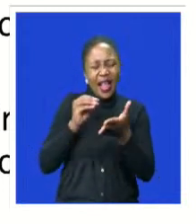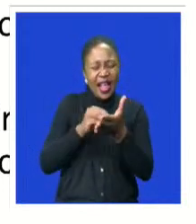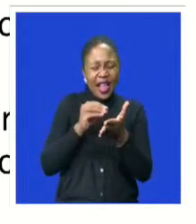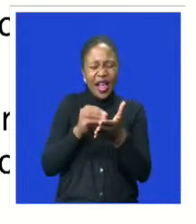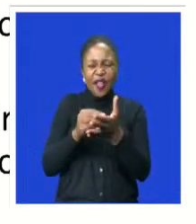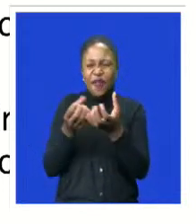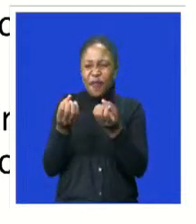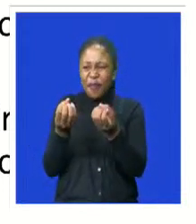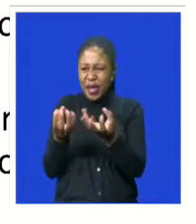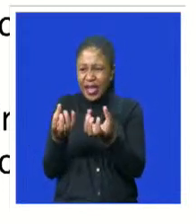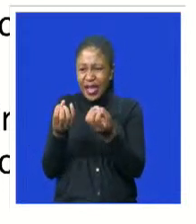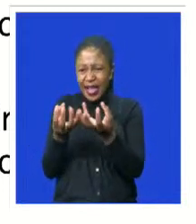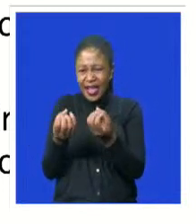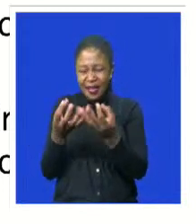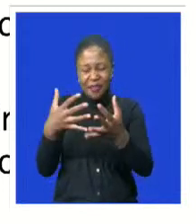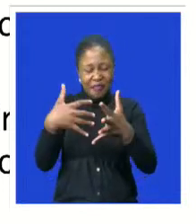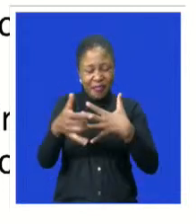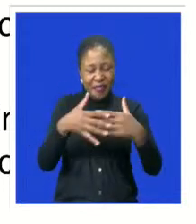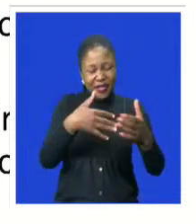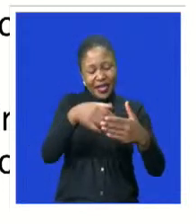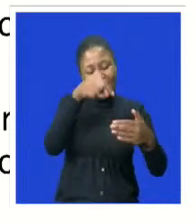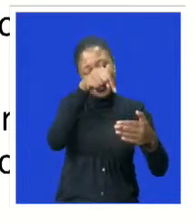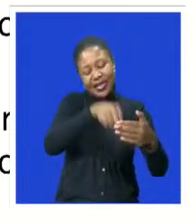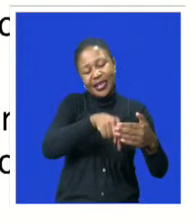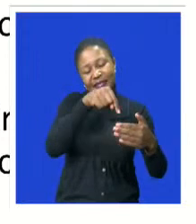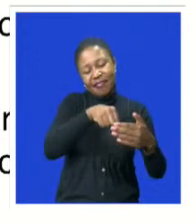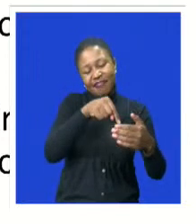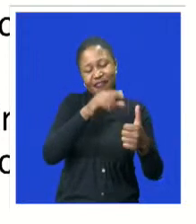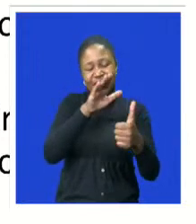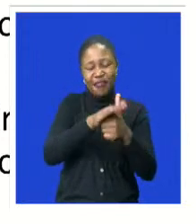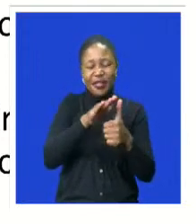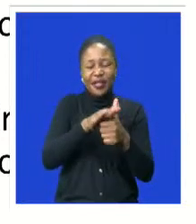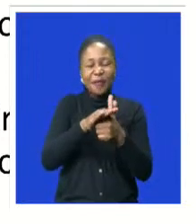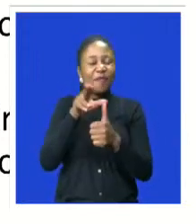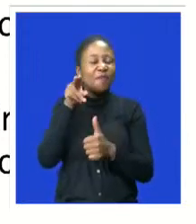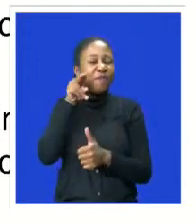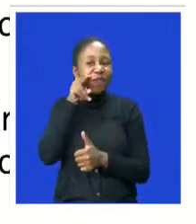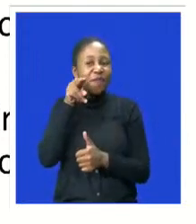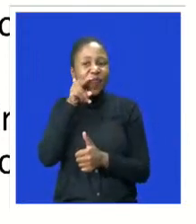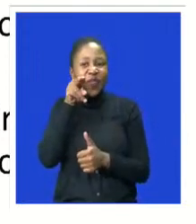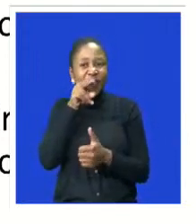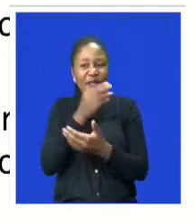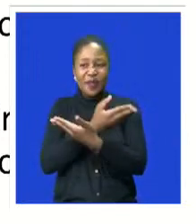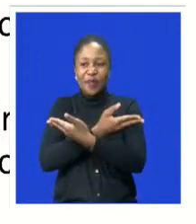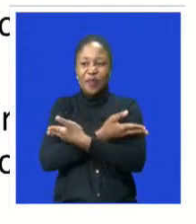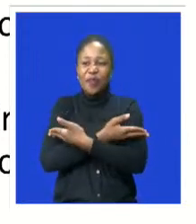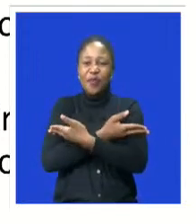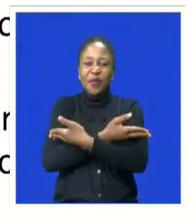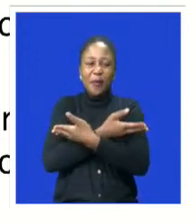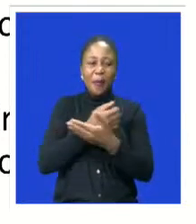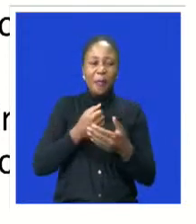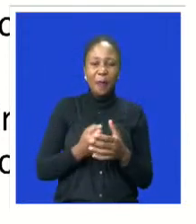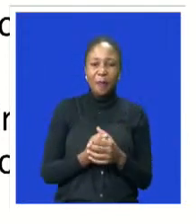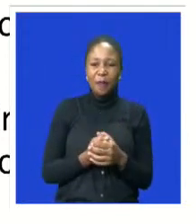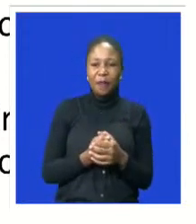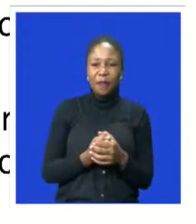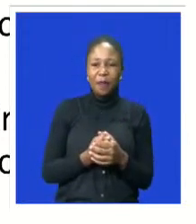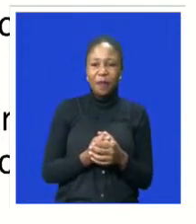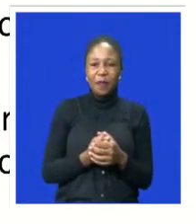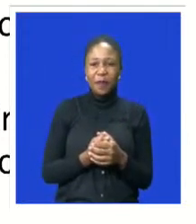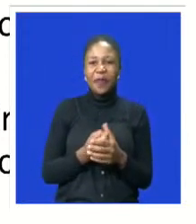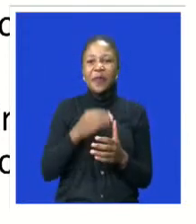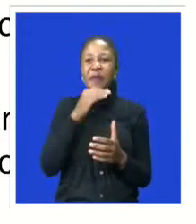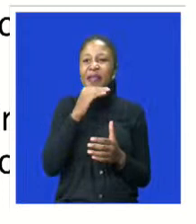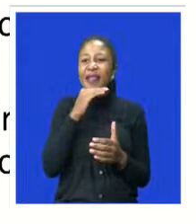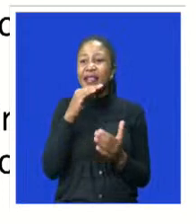body, thus the Khoikhoi are different from the San. That is why they were